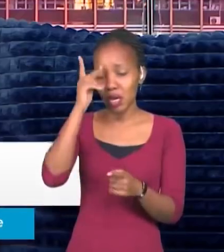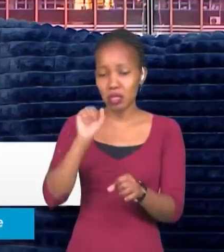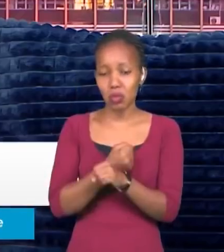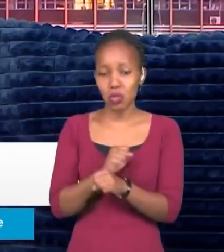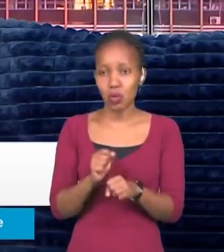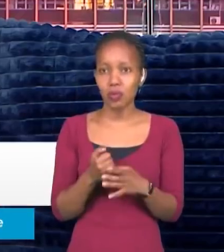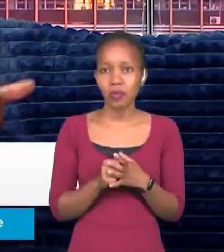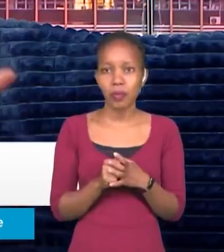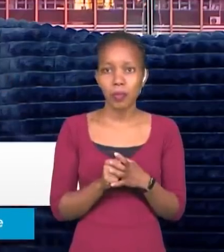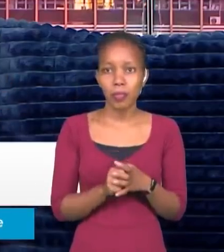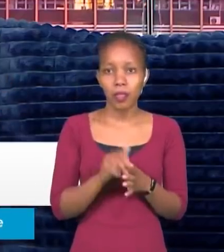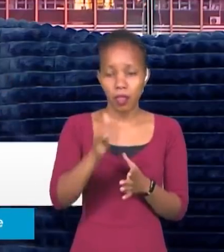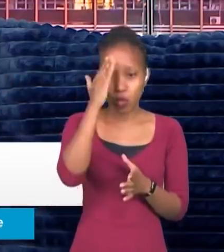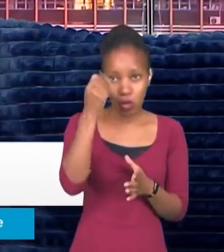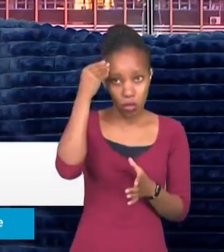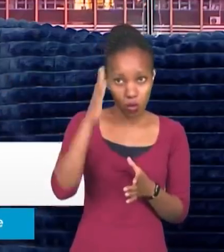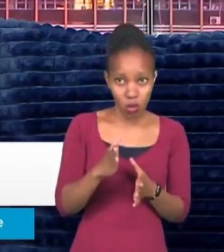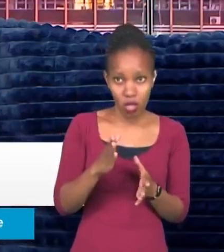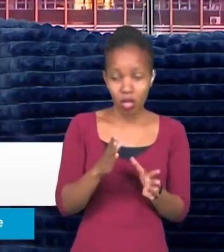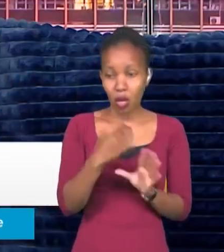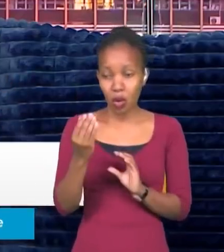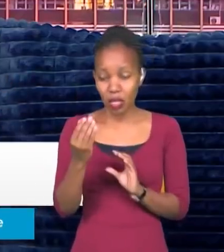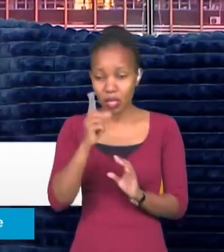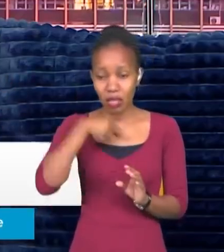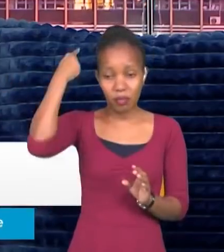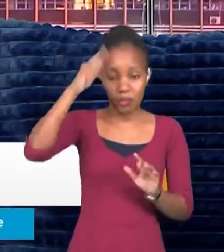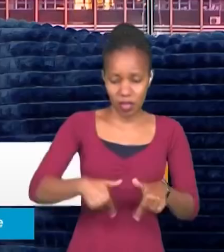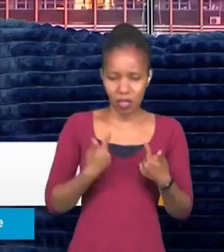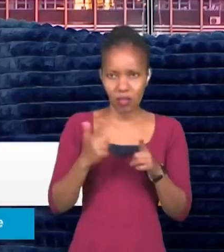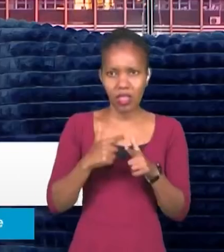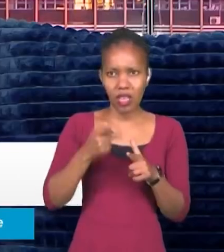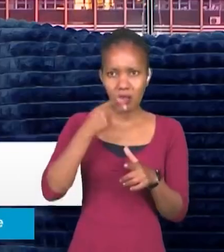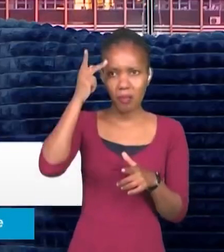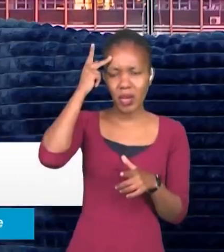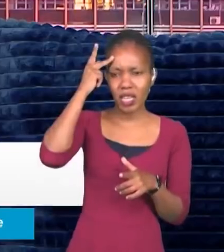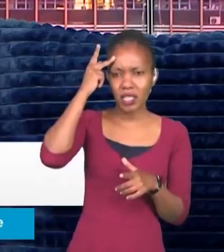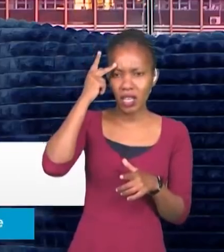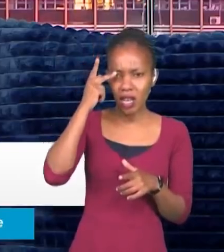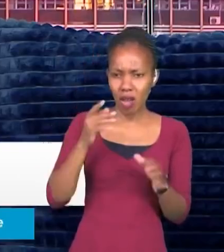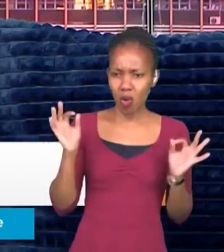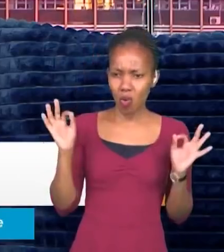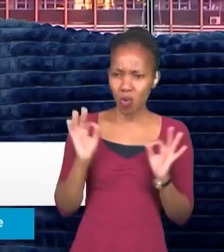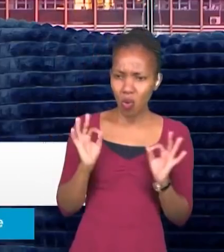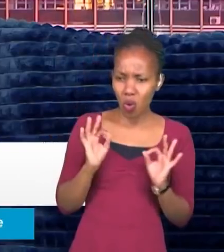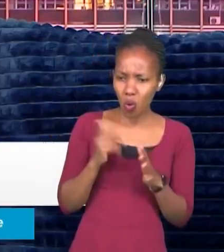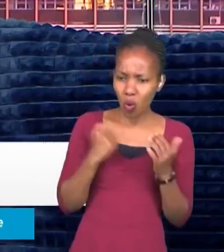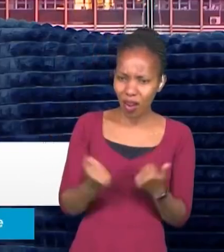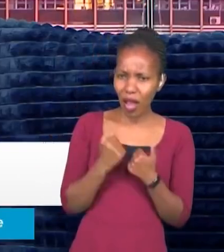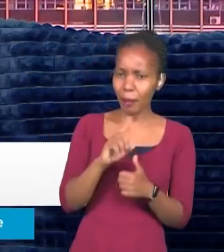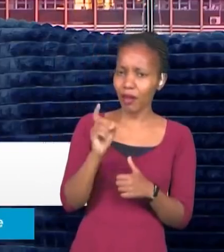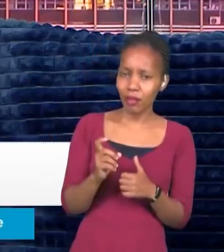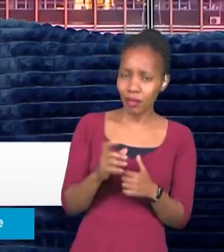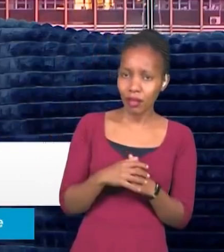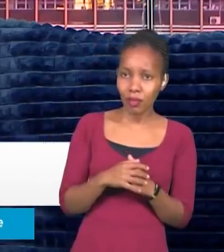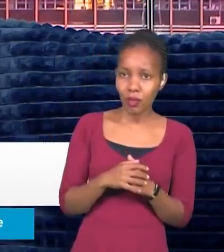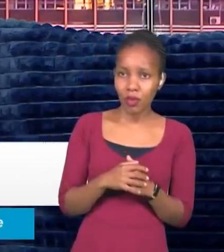that's why you find that there are some students who go and commit suicide, yeah, and their parents just wonder what exactly happened. What did I do? Yeah, but they've